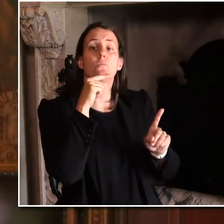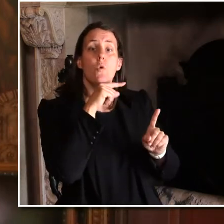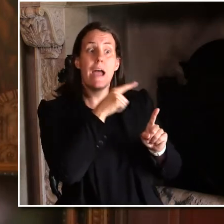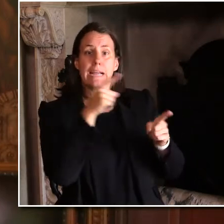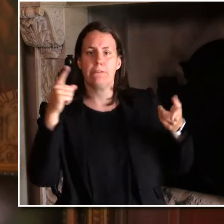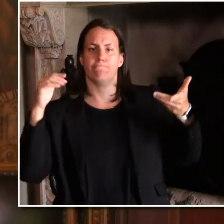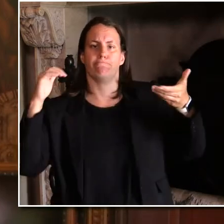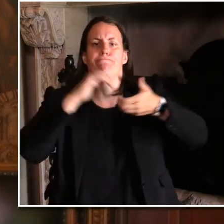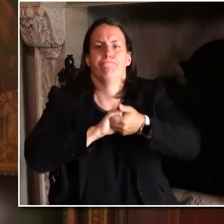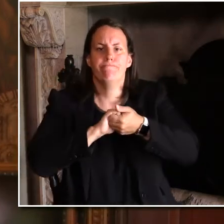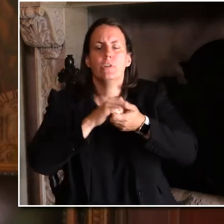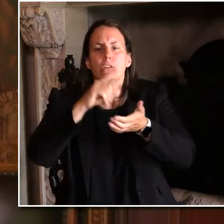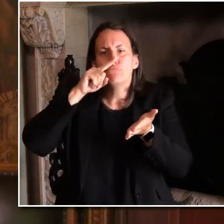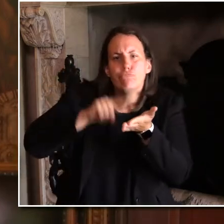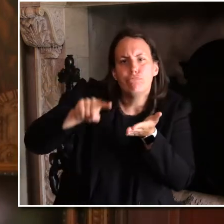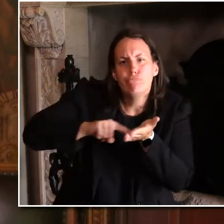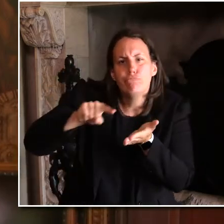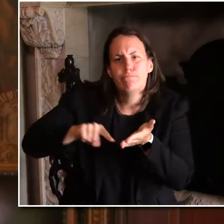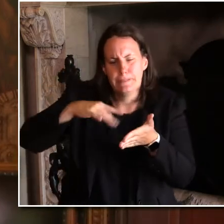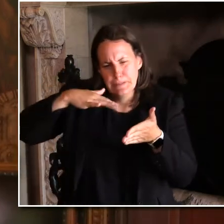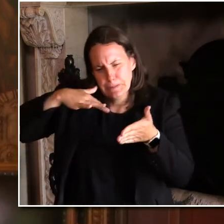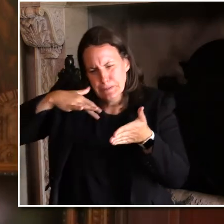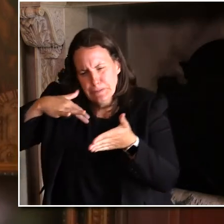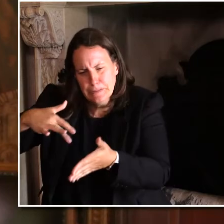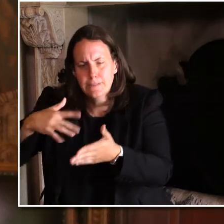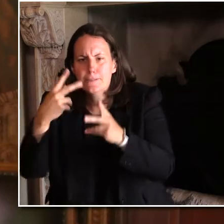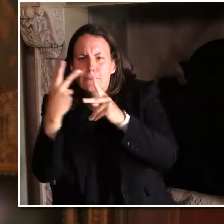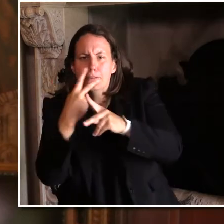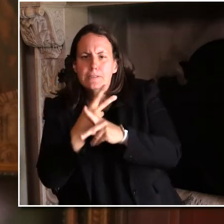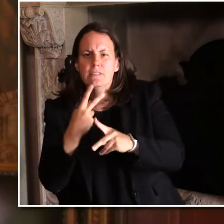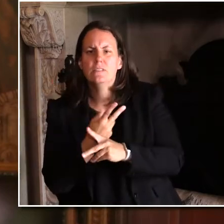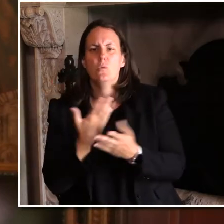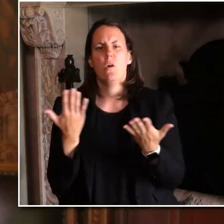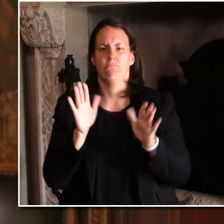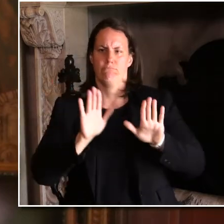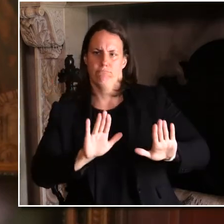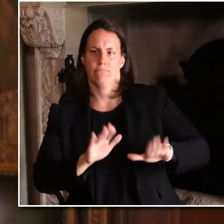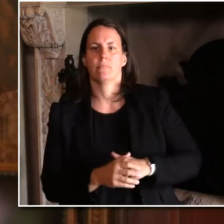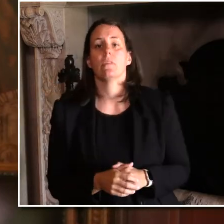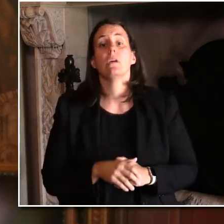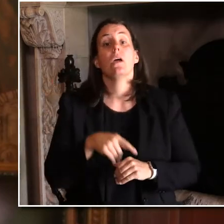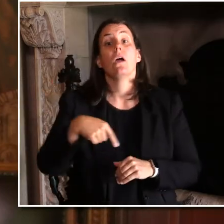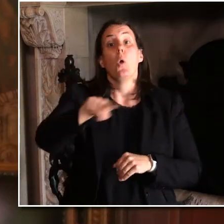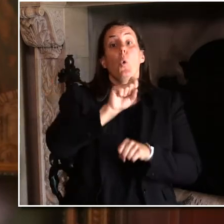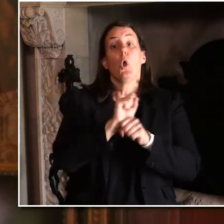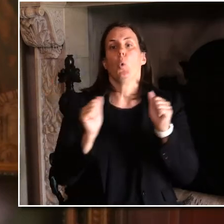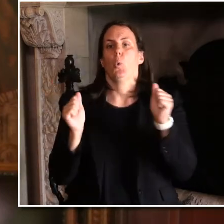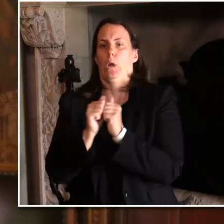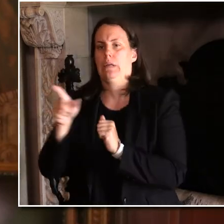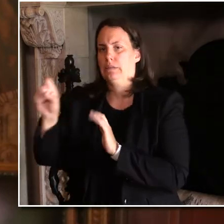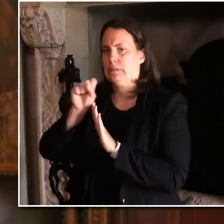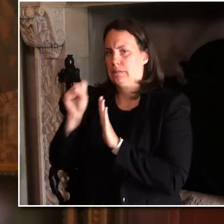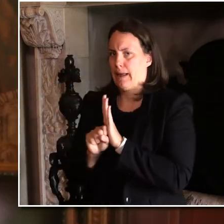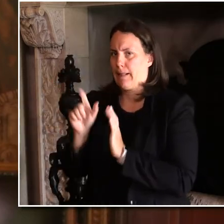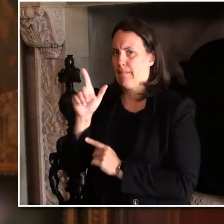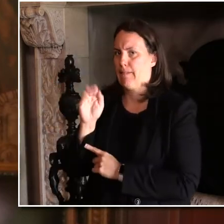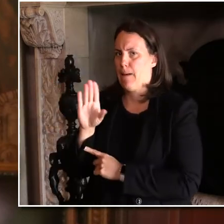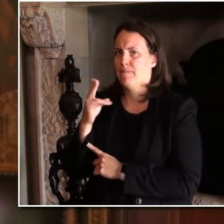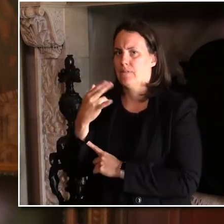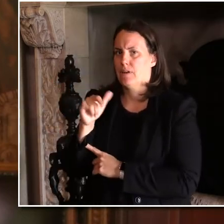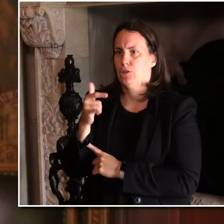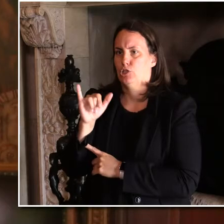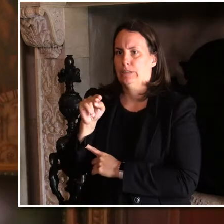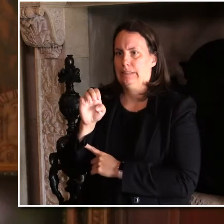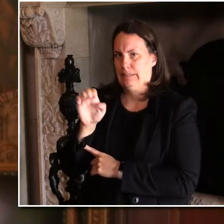in an additional partnership with the Wisconsin State Laboratory of Hygiene, which will be conducting the antibody tests. The goal will be to recruit volunteers